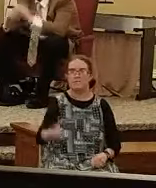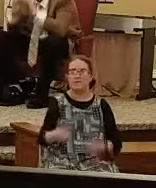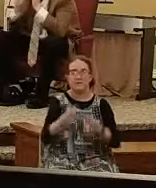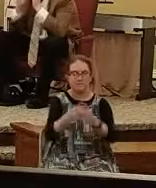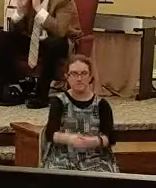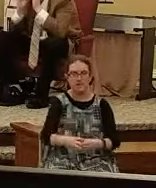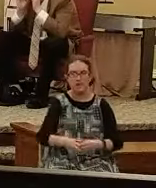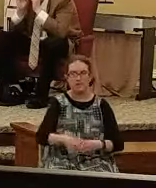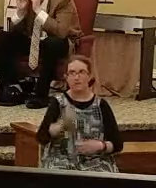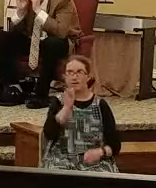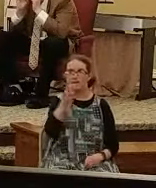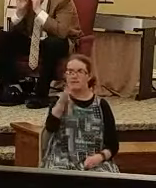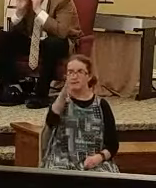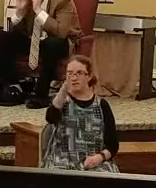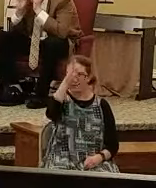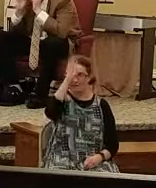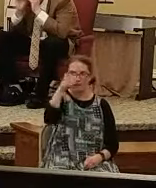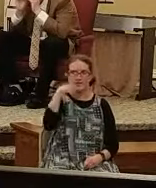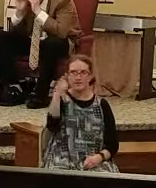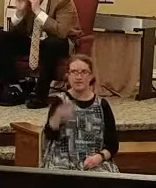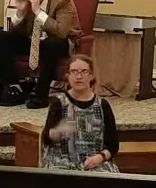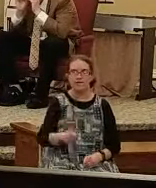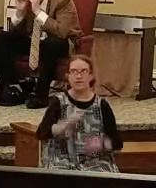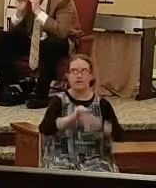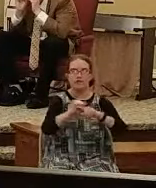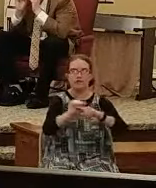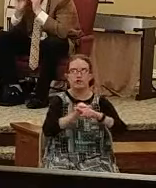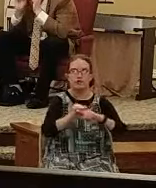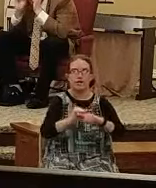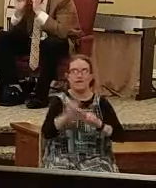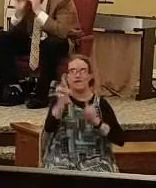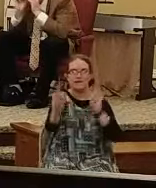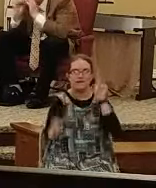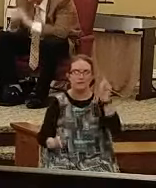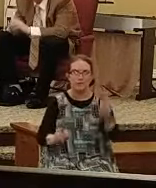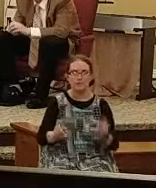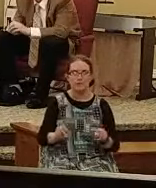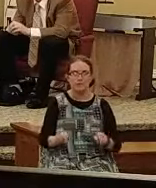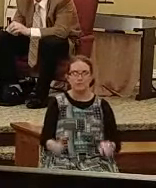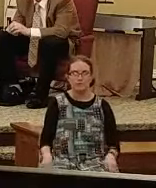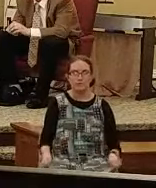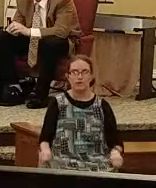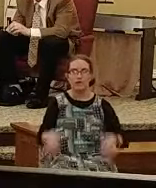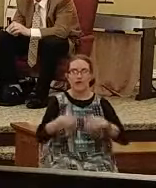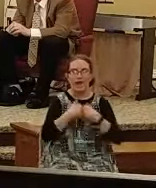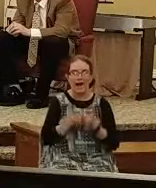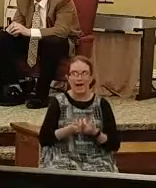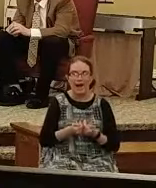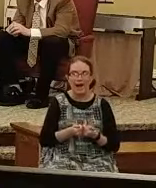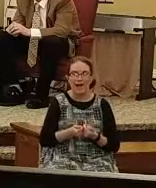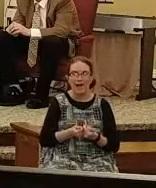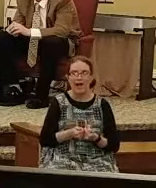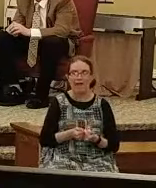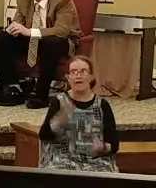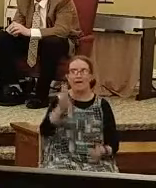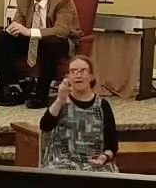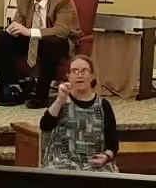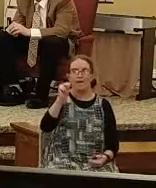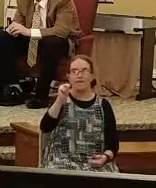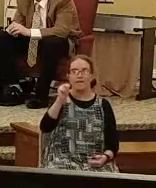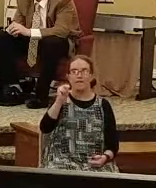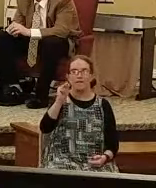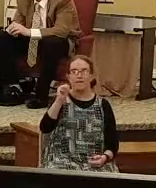it was, my dad said, is they are training these guys how the enemy will